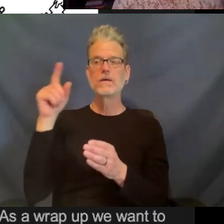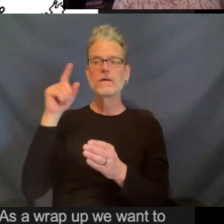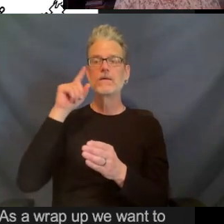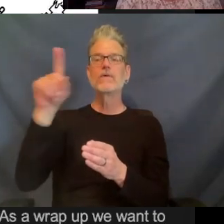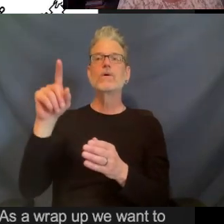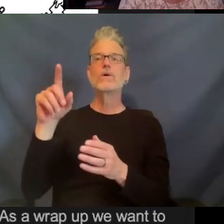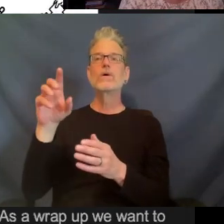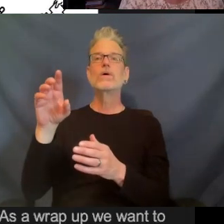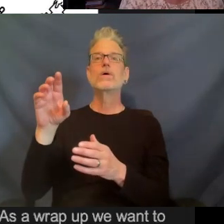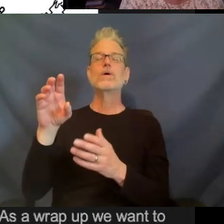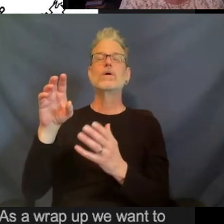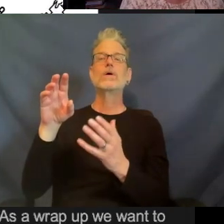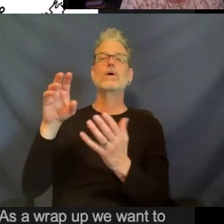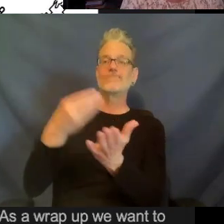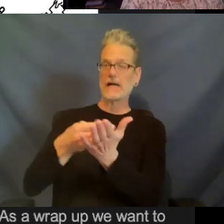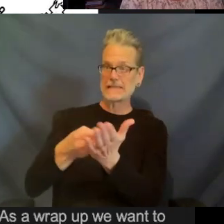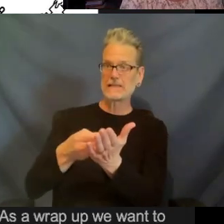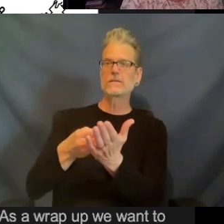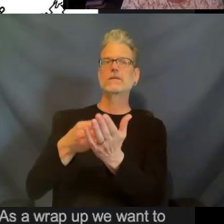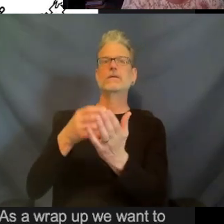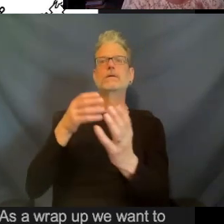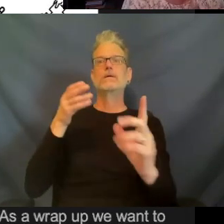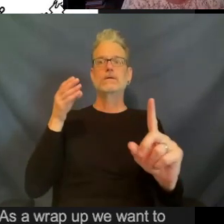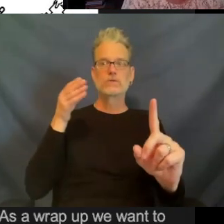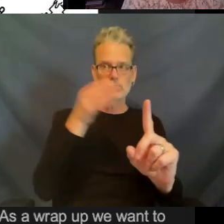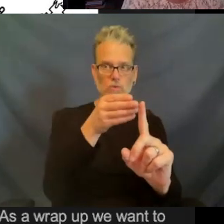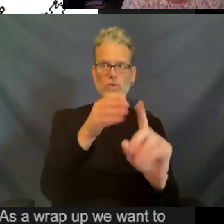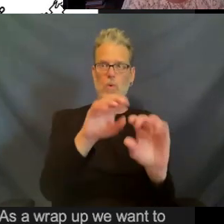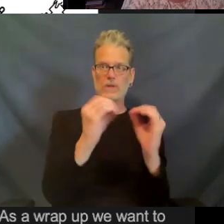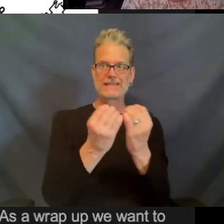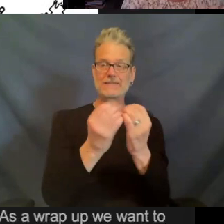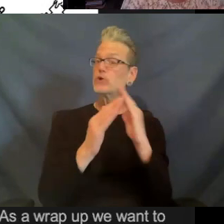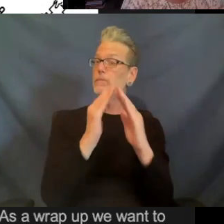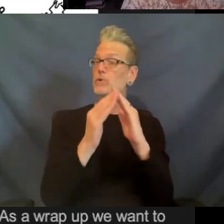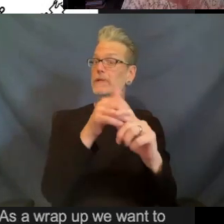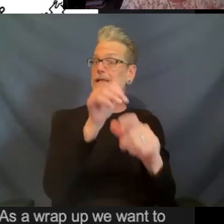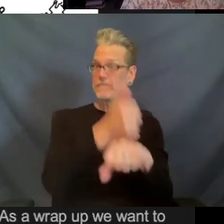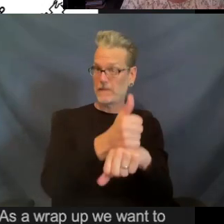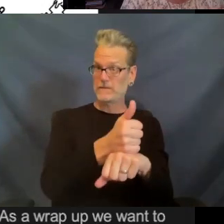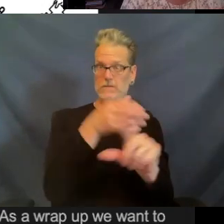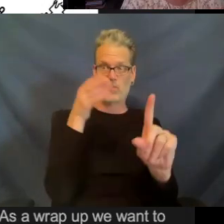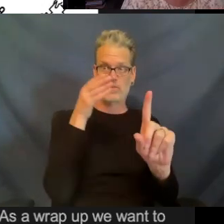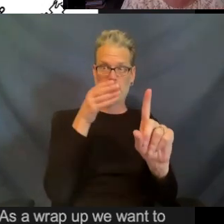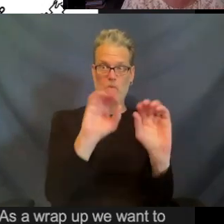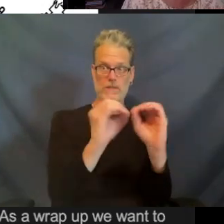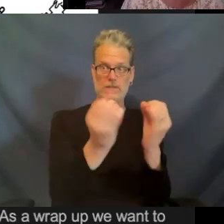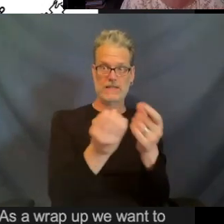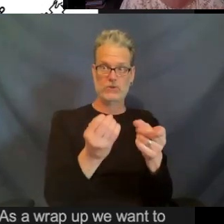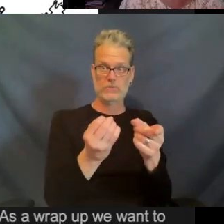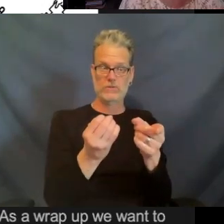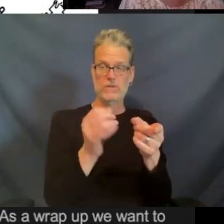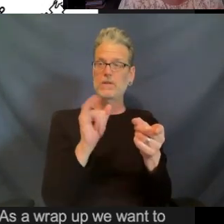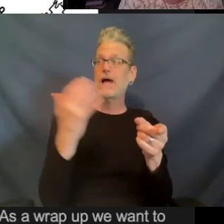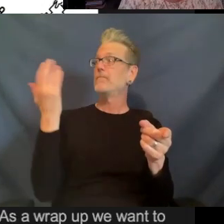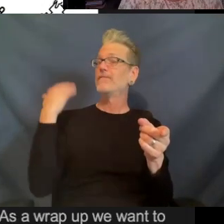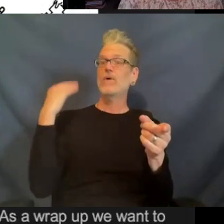funding to organizations, community-based organizations that have historically been underserved by